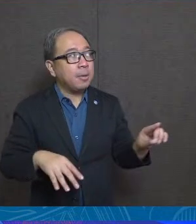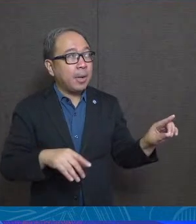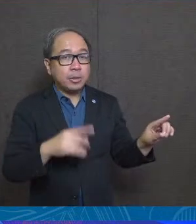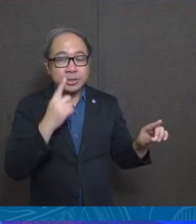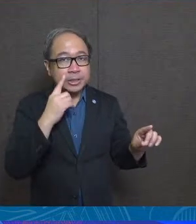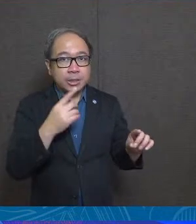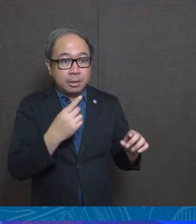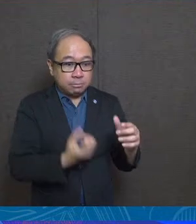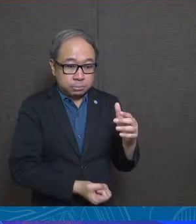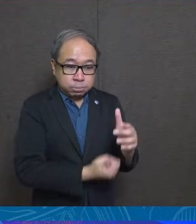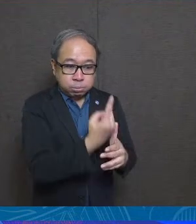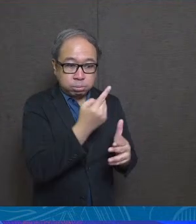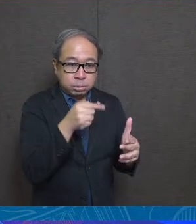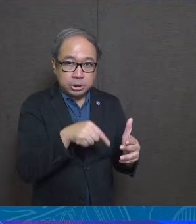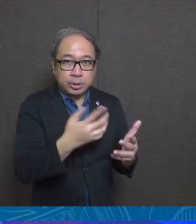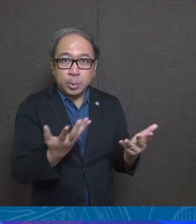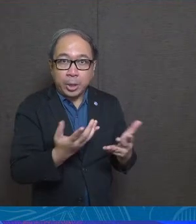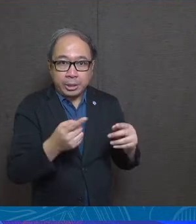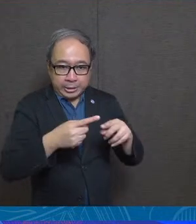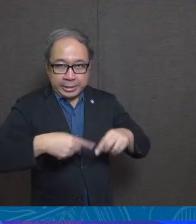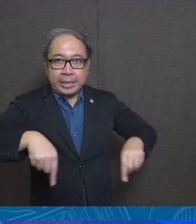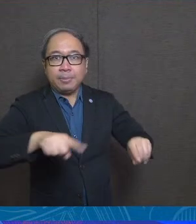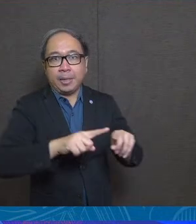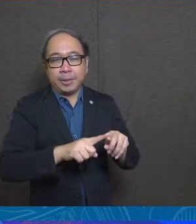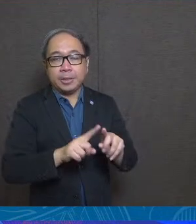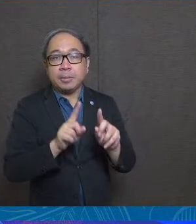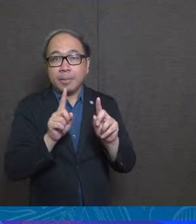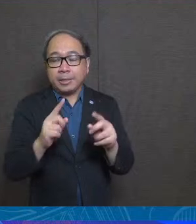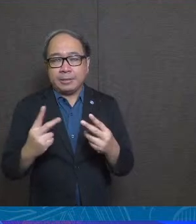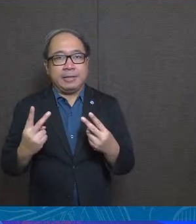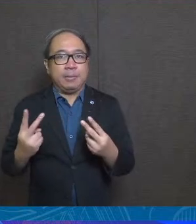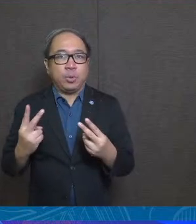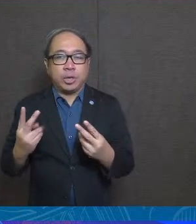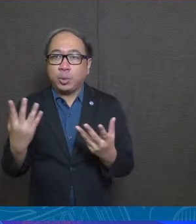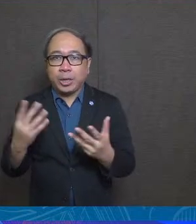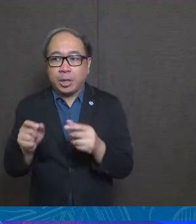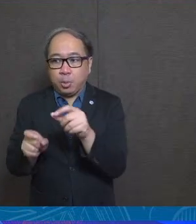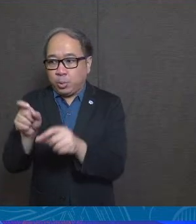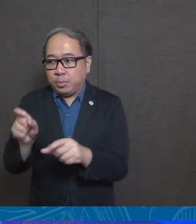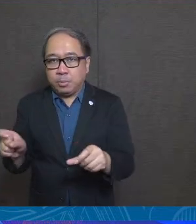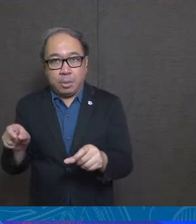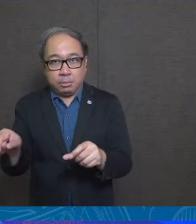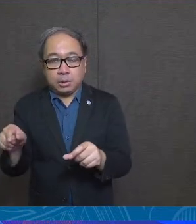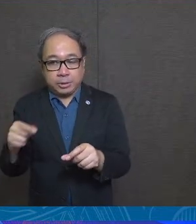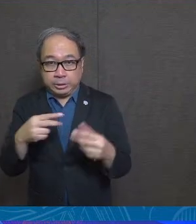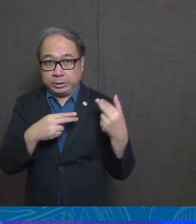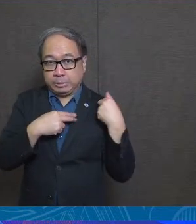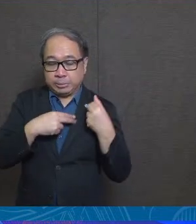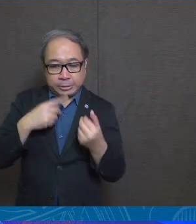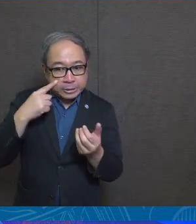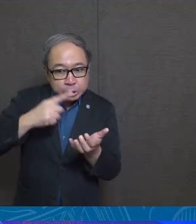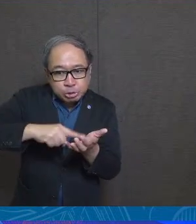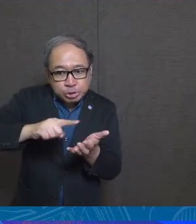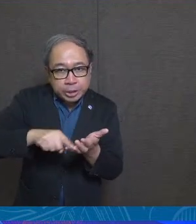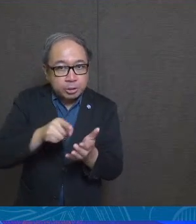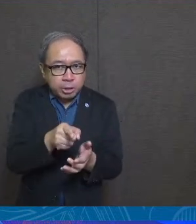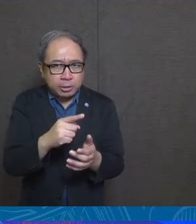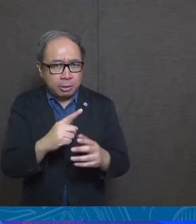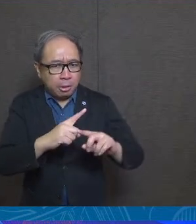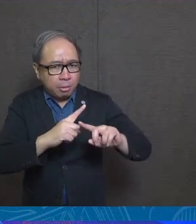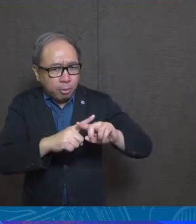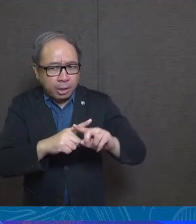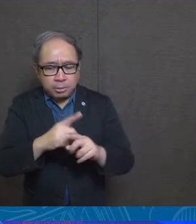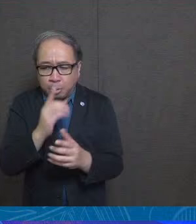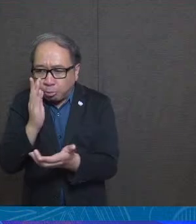where. And after that, this is very important, but the human verification teams working for 24 hours verify all the information before